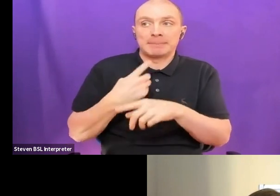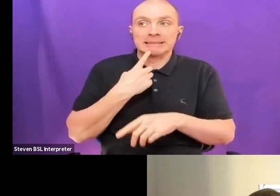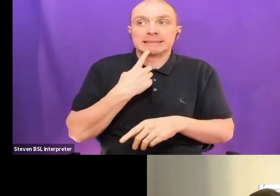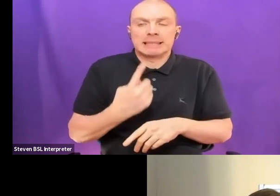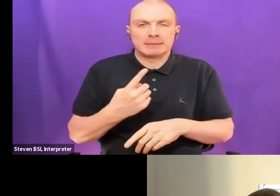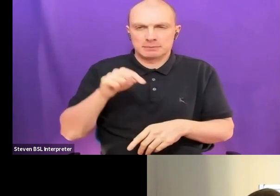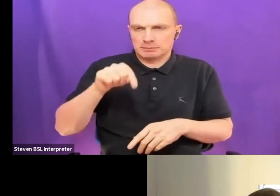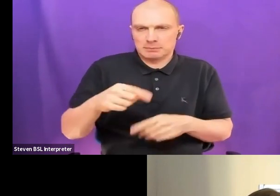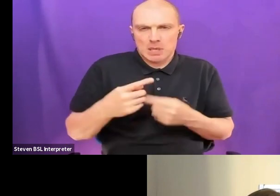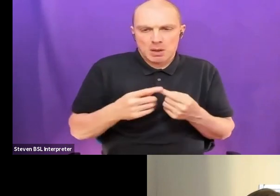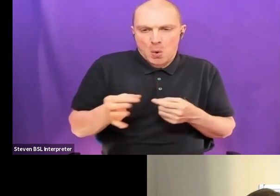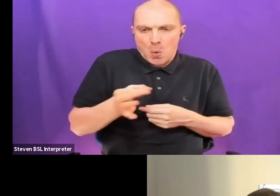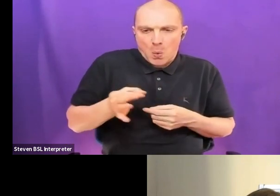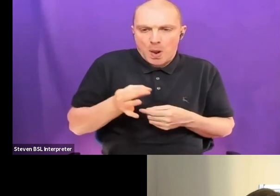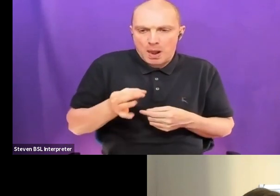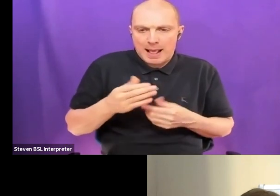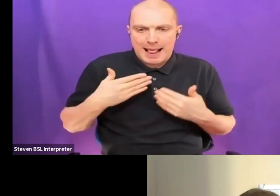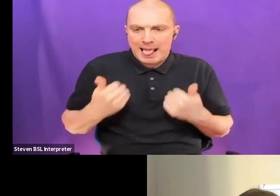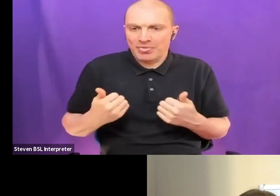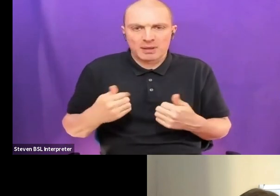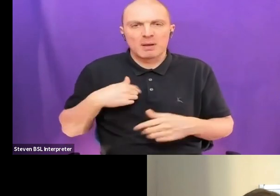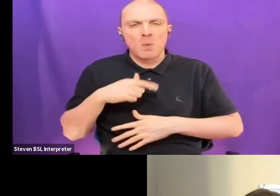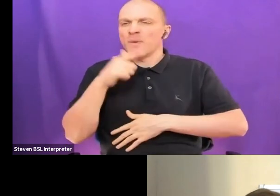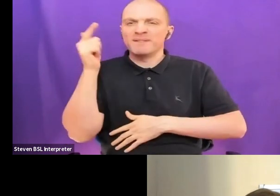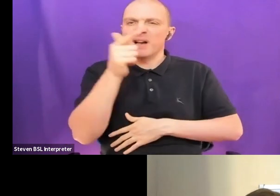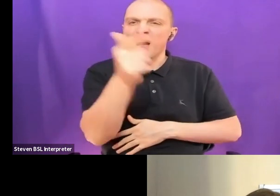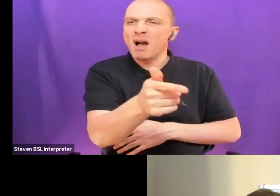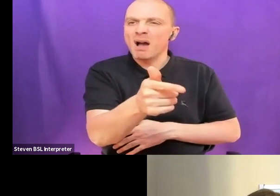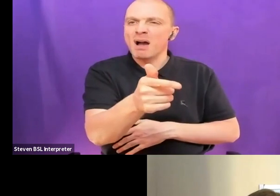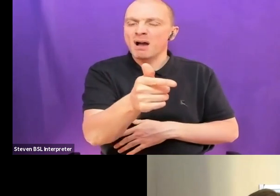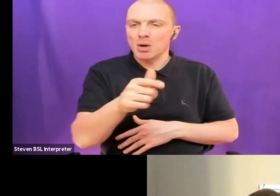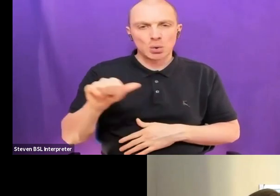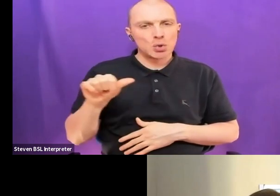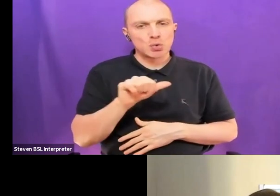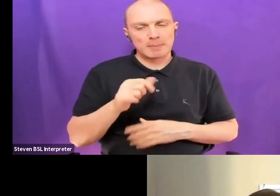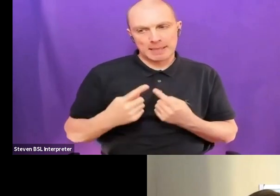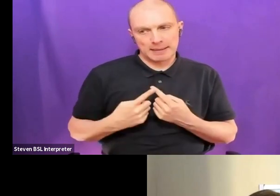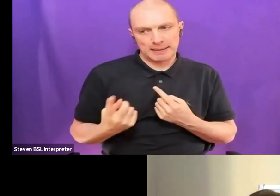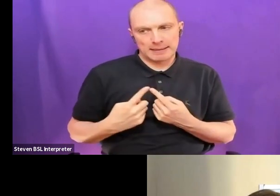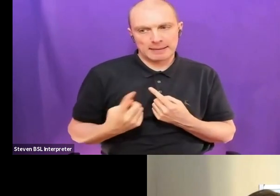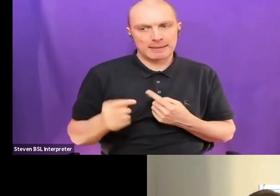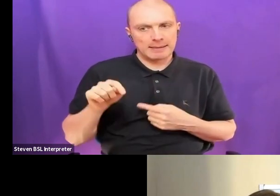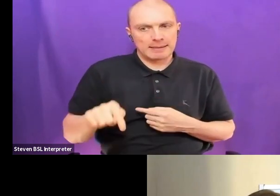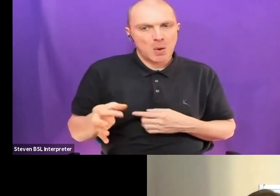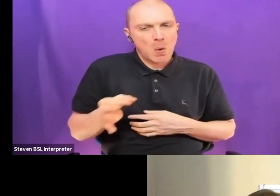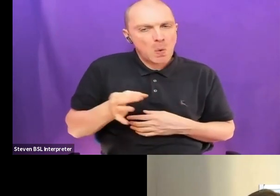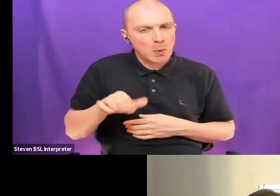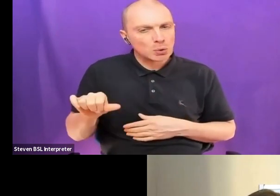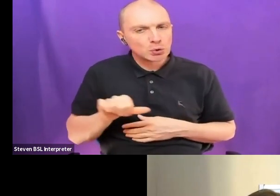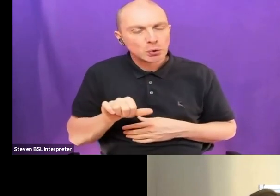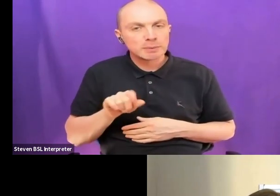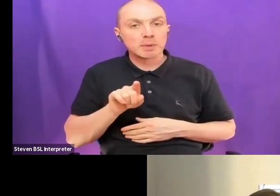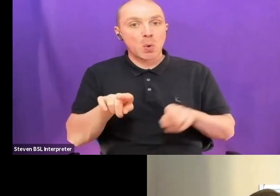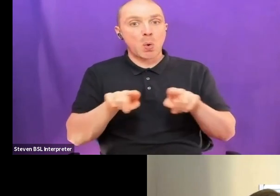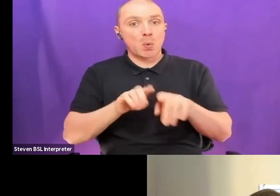healthcare facilities and centralised locations rather than in the local community. Green spaces was also an element